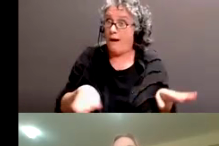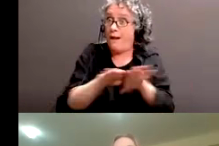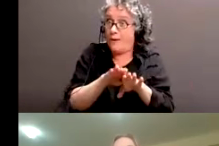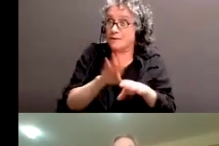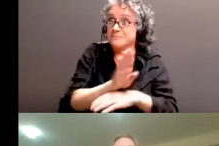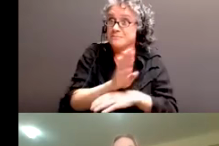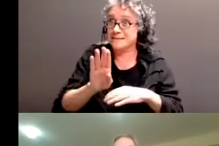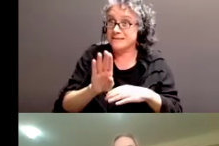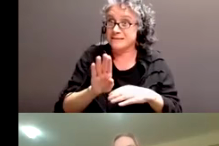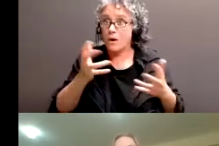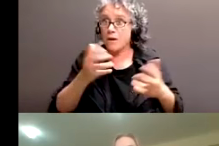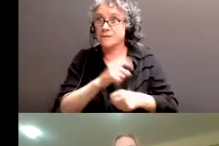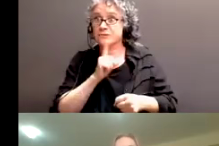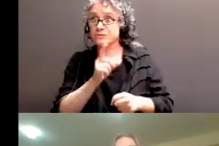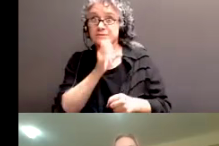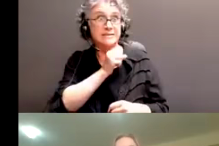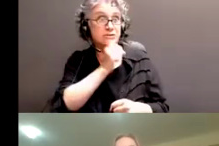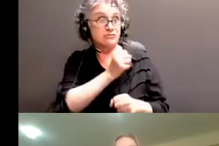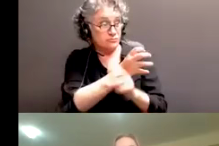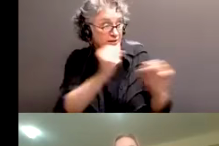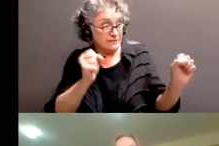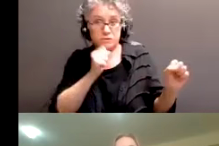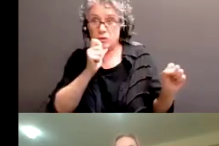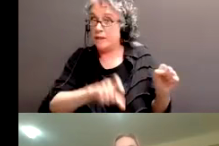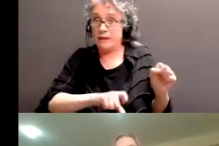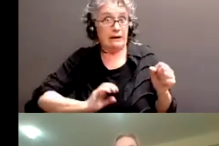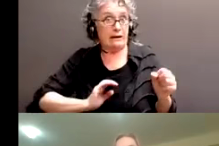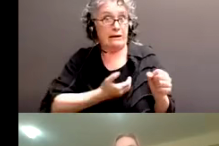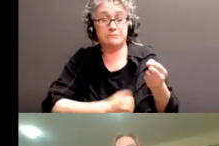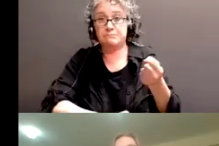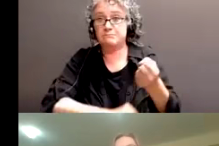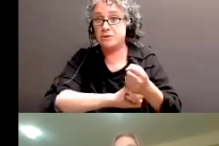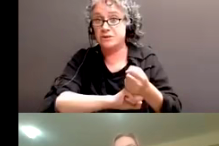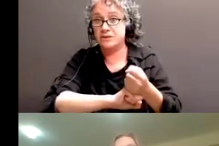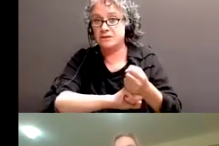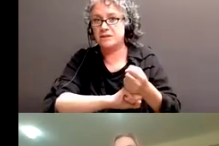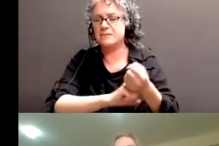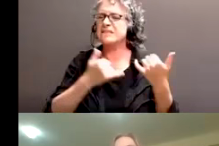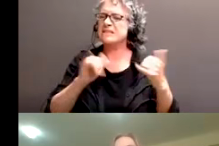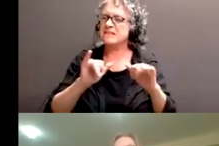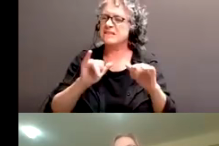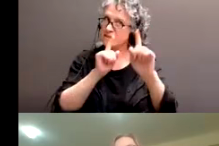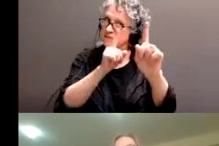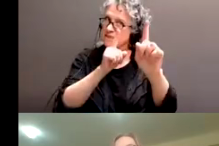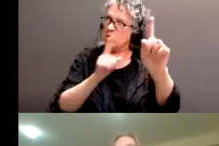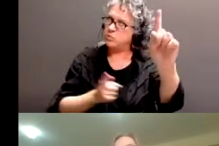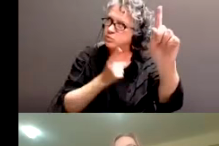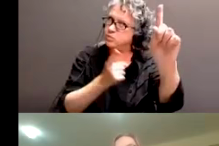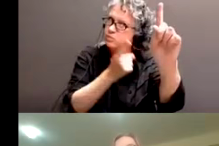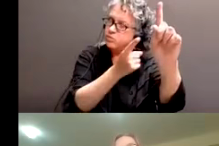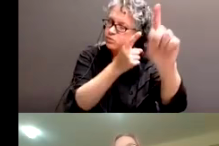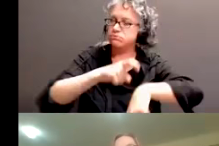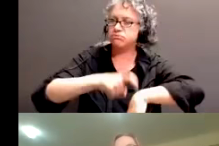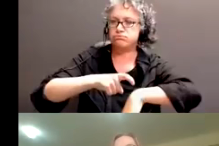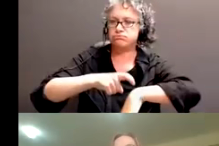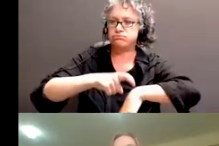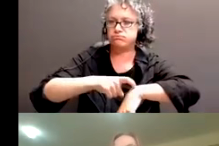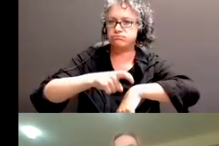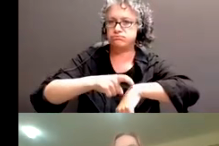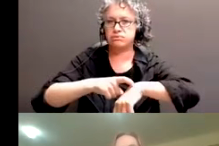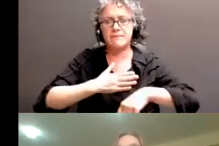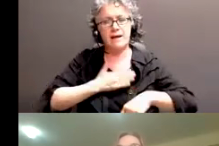that they don't need our support. And but we still have a long way to go in doing that. And I'm pleased that we have our speakers